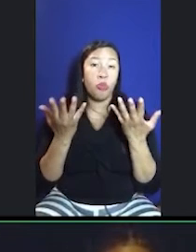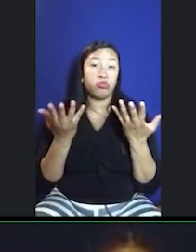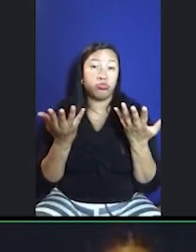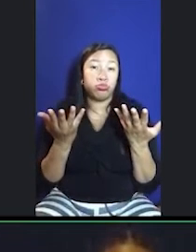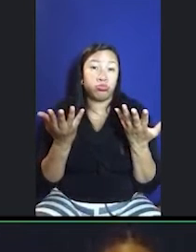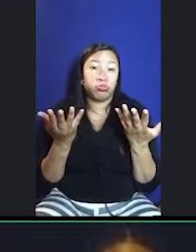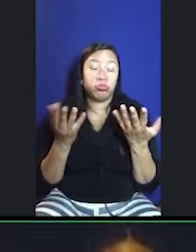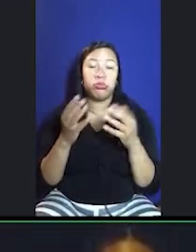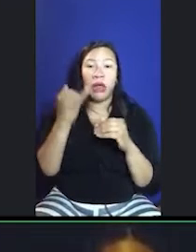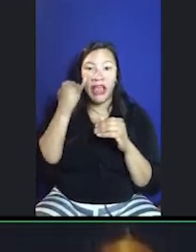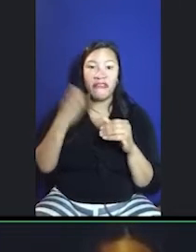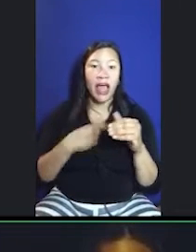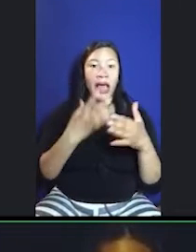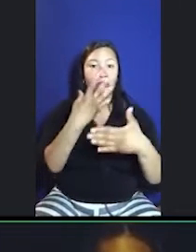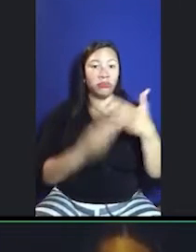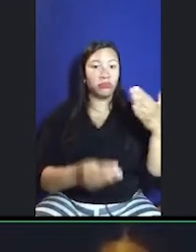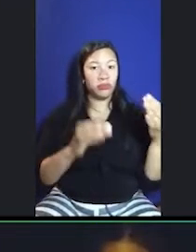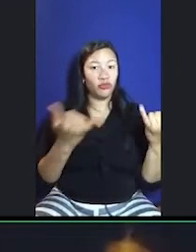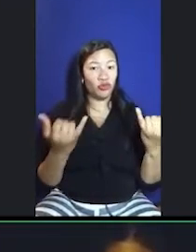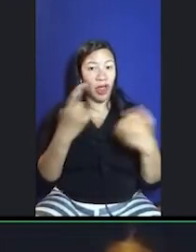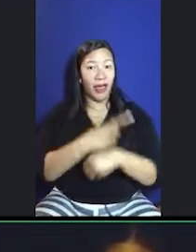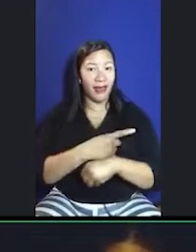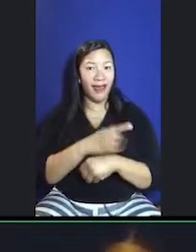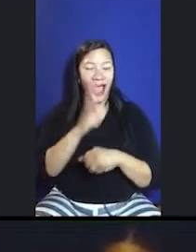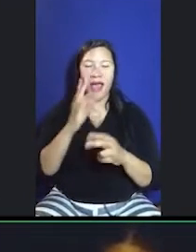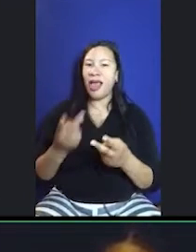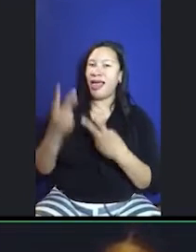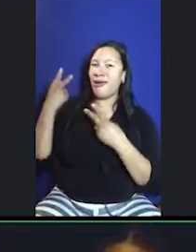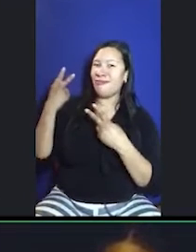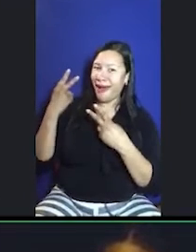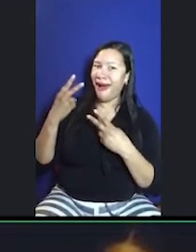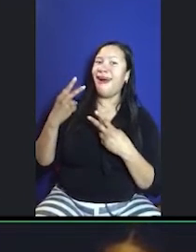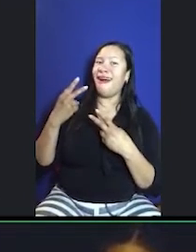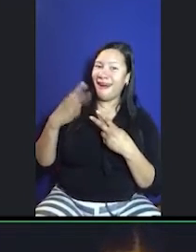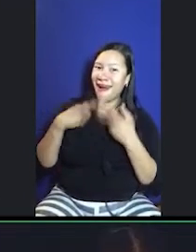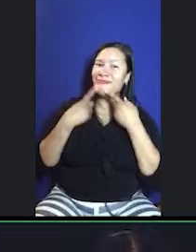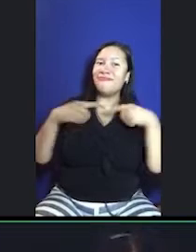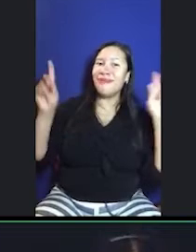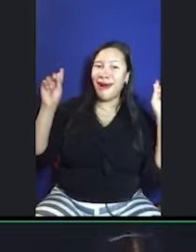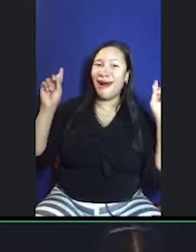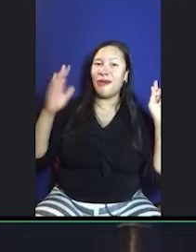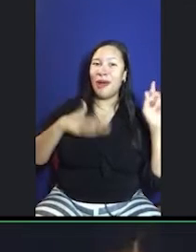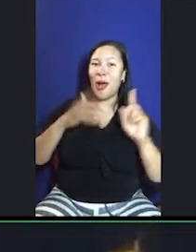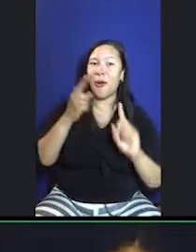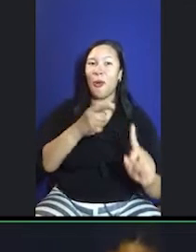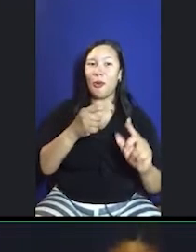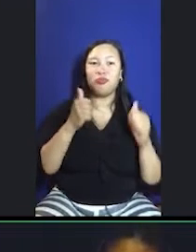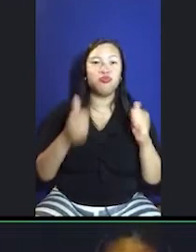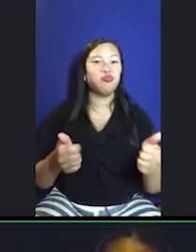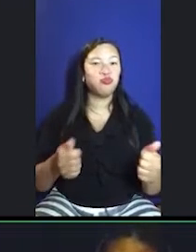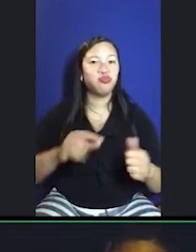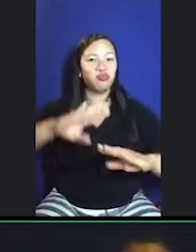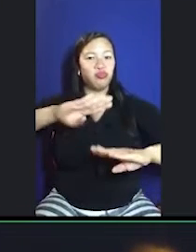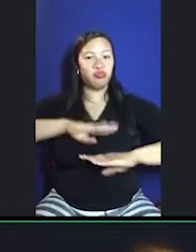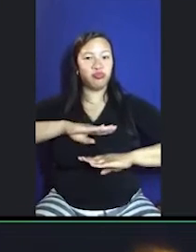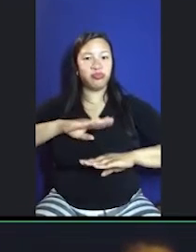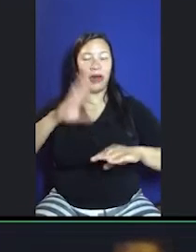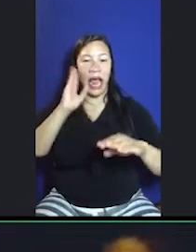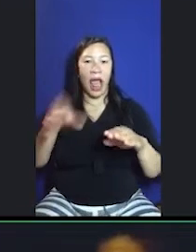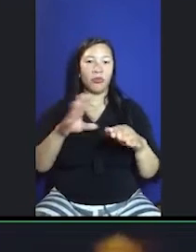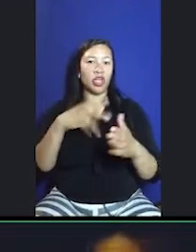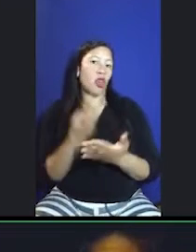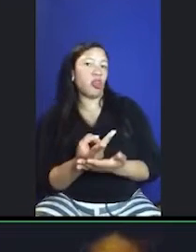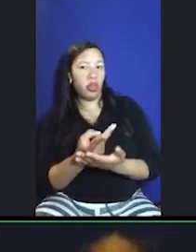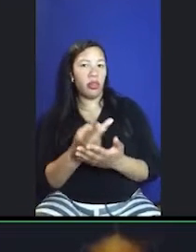heaven forbid, die today, I could look back and be like, dang, I did that in like 3 years. I'm good, and I'll just roll over.